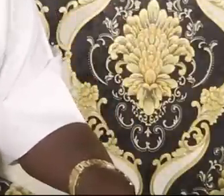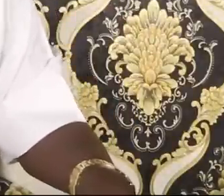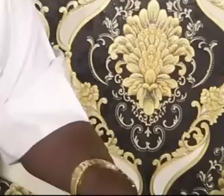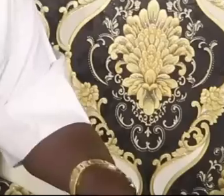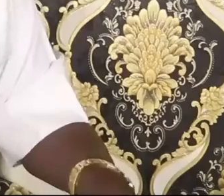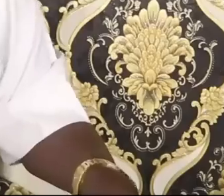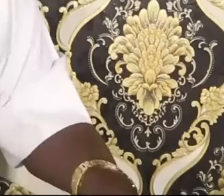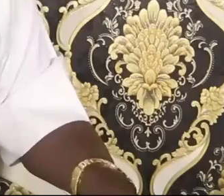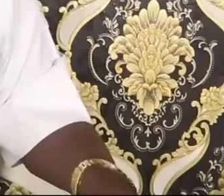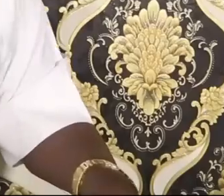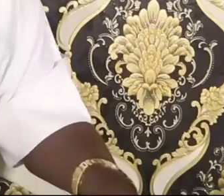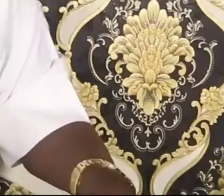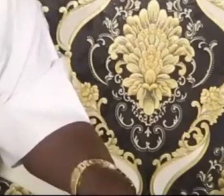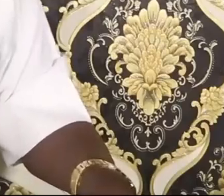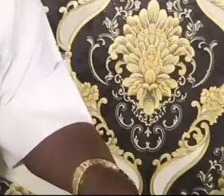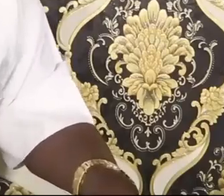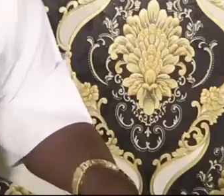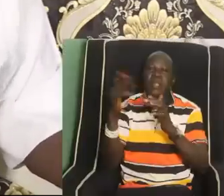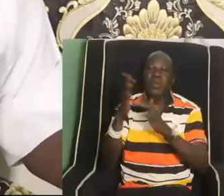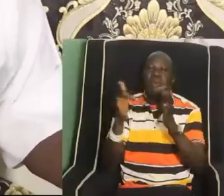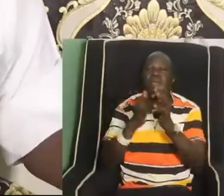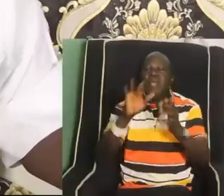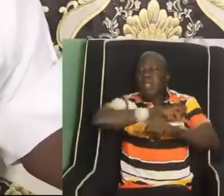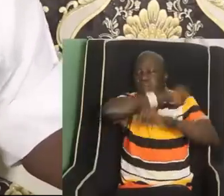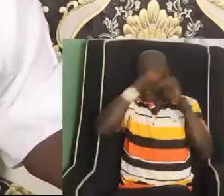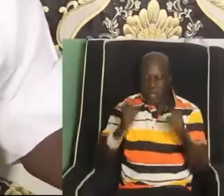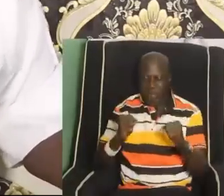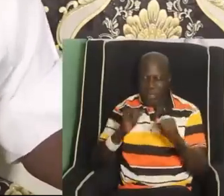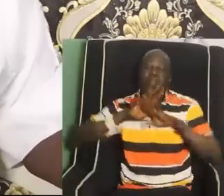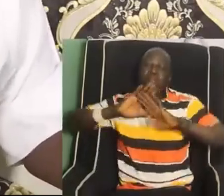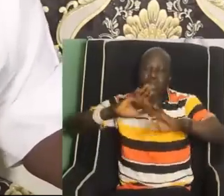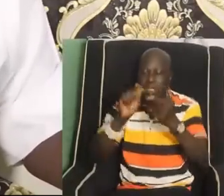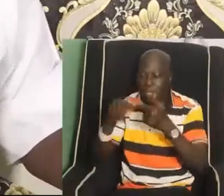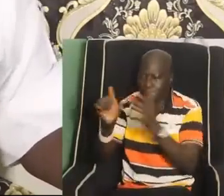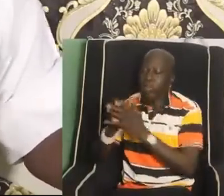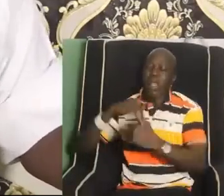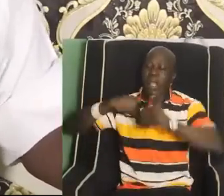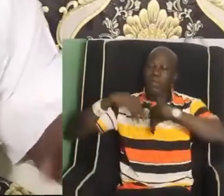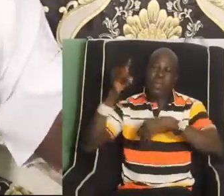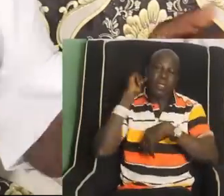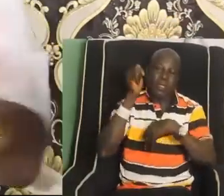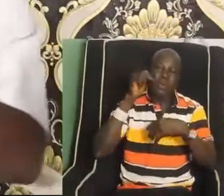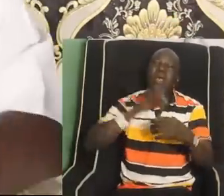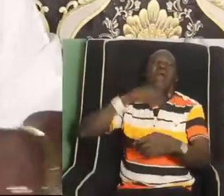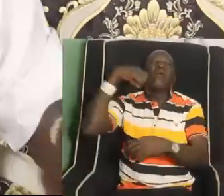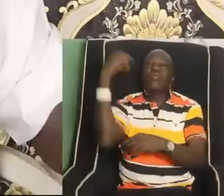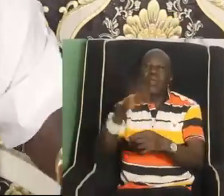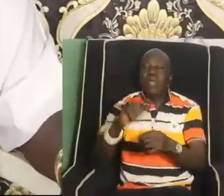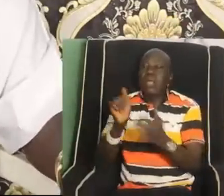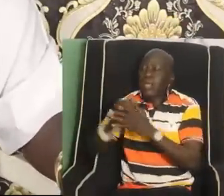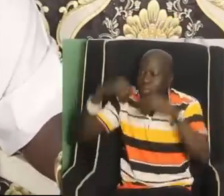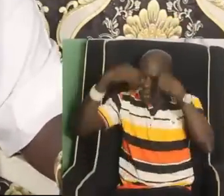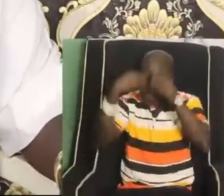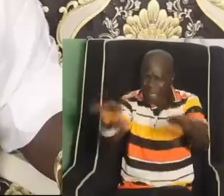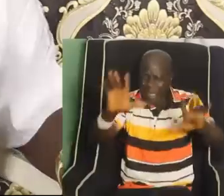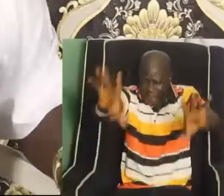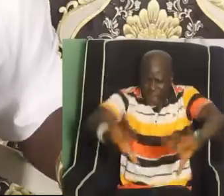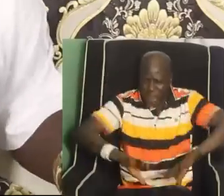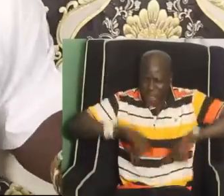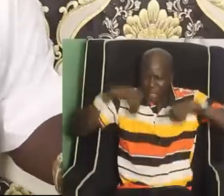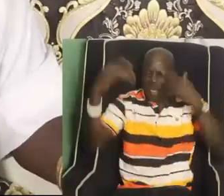sa sa sa sa. Agbara ti eje yan o leri. Forces in you want testimony. Mo pa la sa. I authorize. Oya ko jade